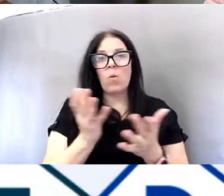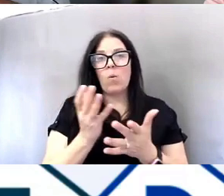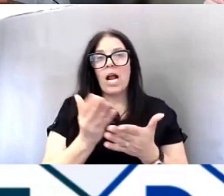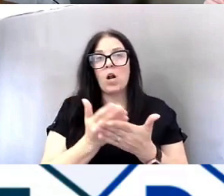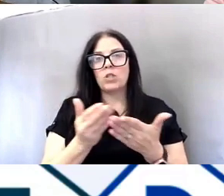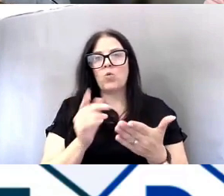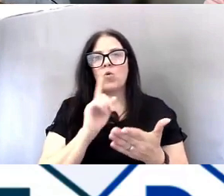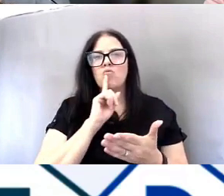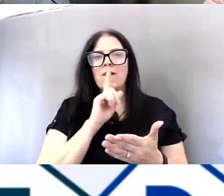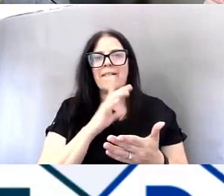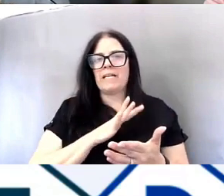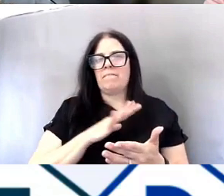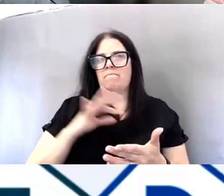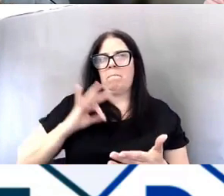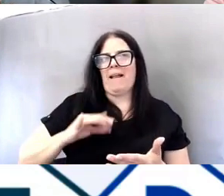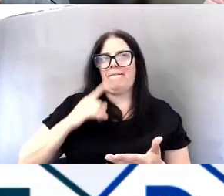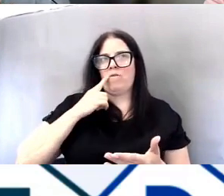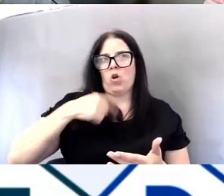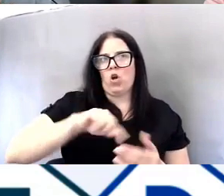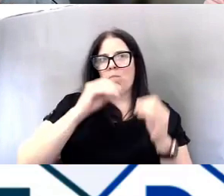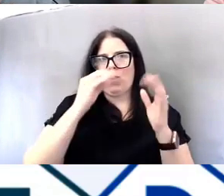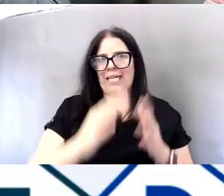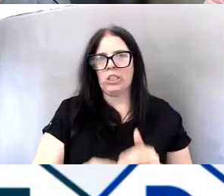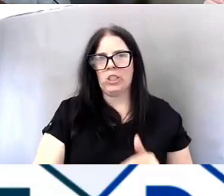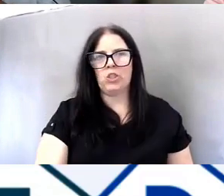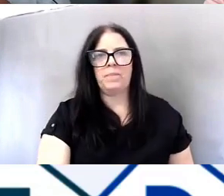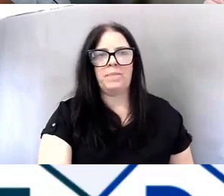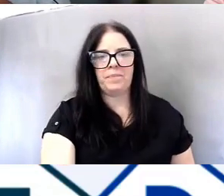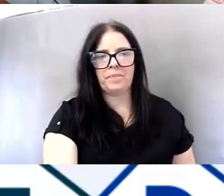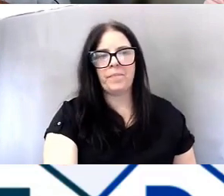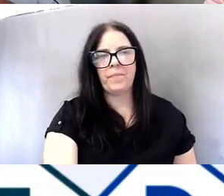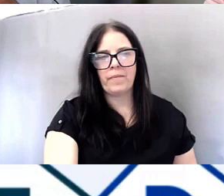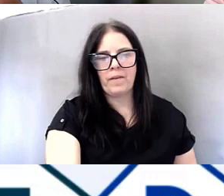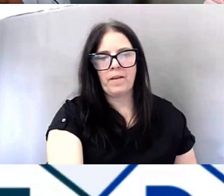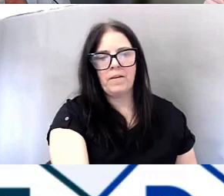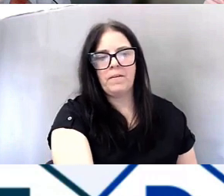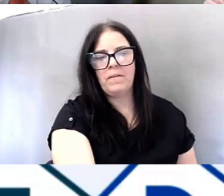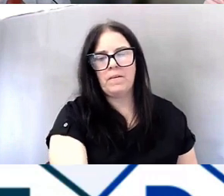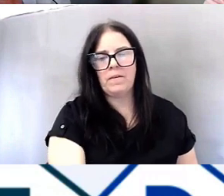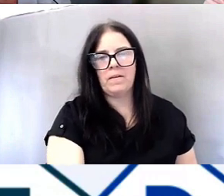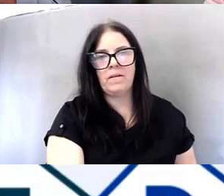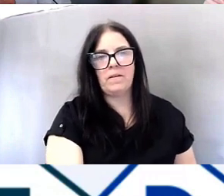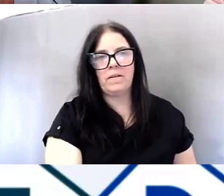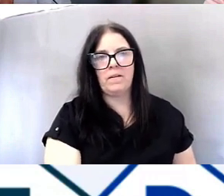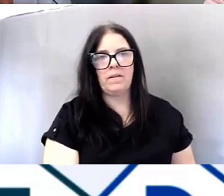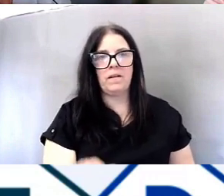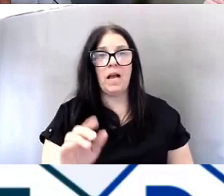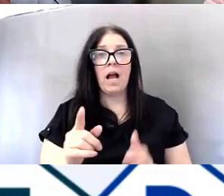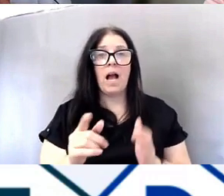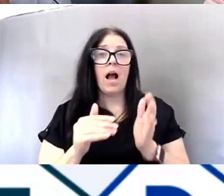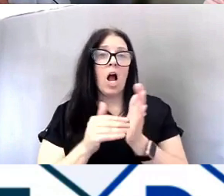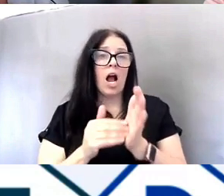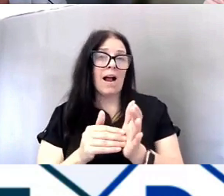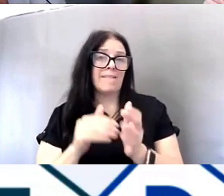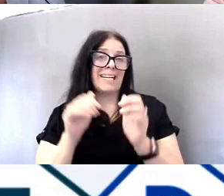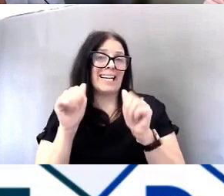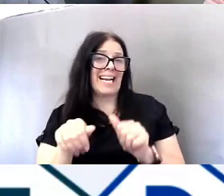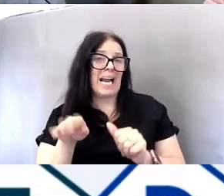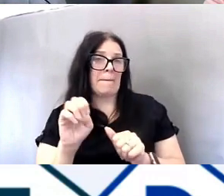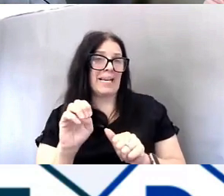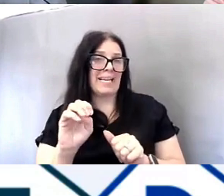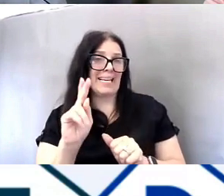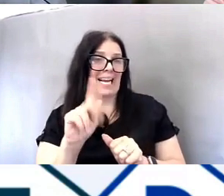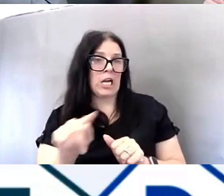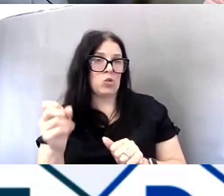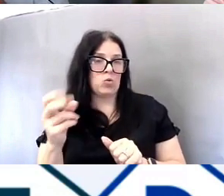could be of most use to people. And often, as mentioned, they can be from K to 12, or they can be